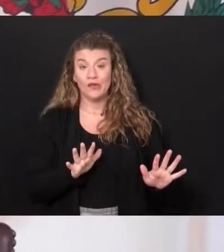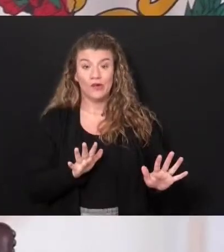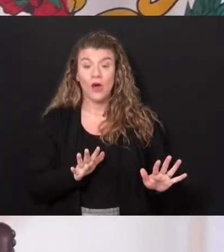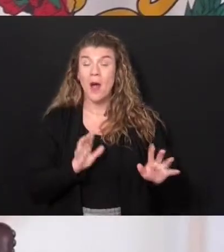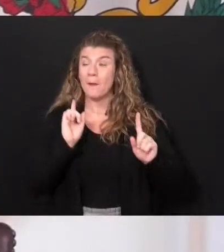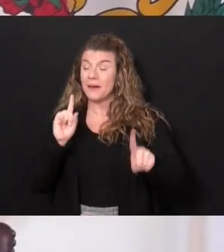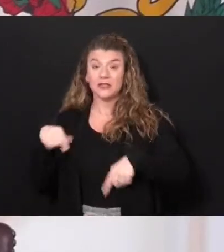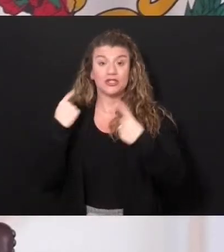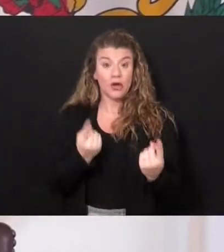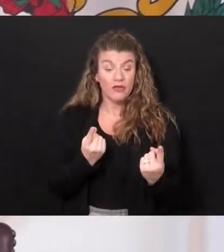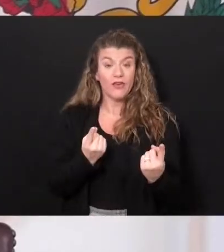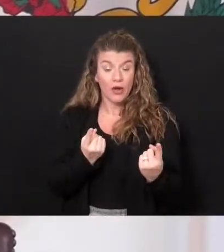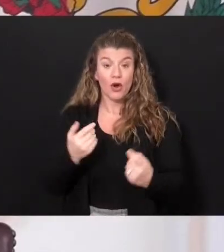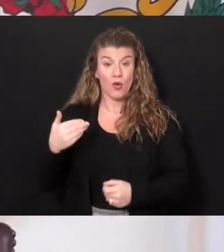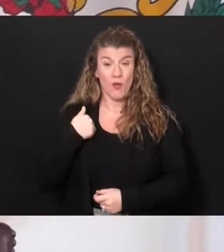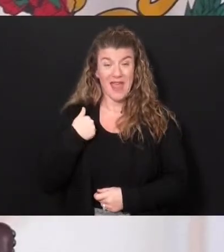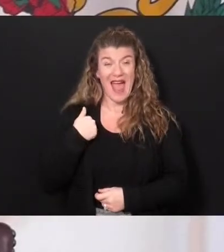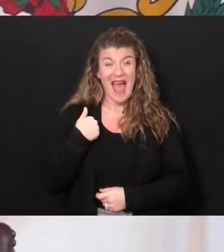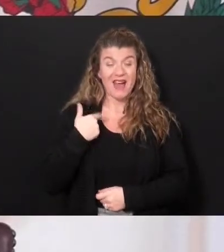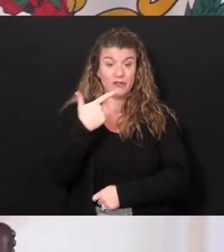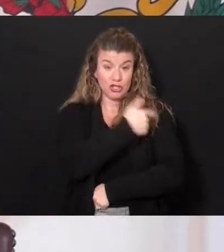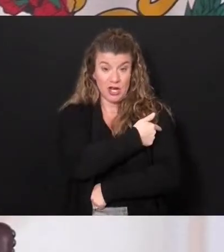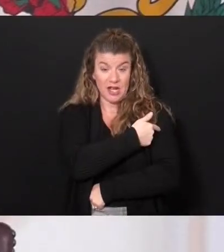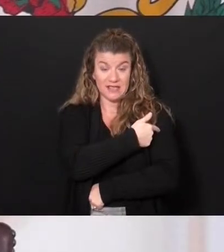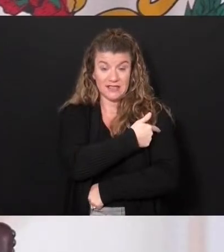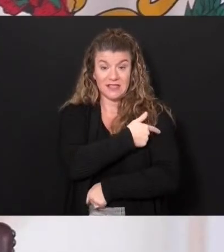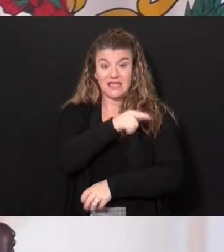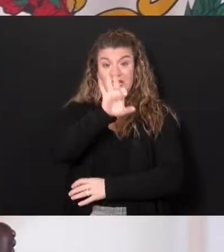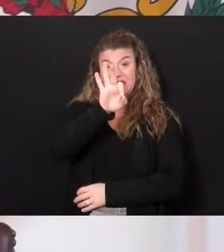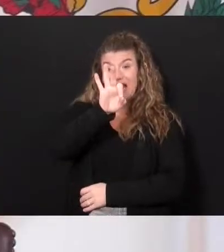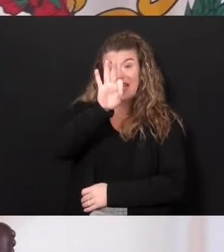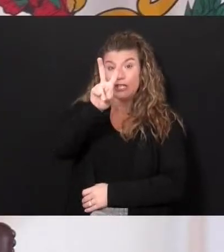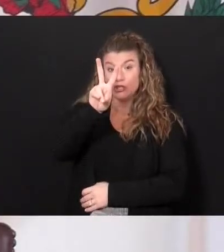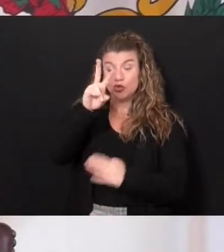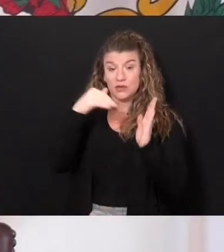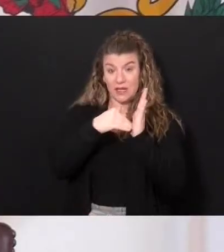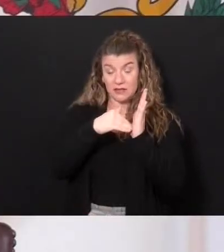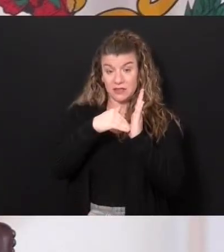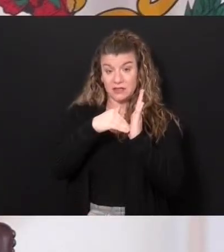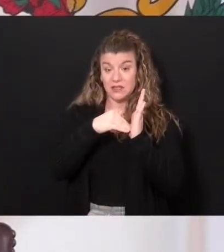but so far we have gotten shots to